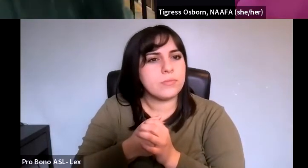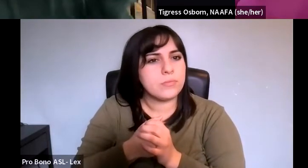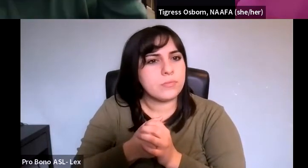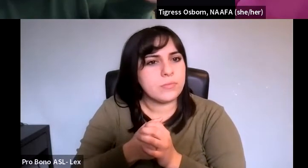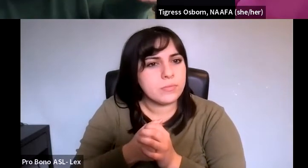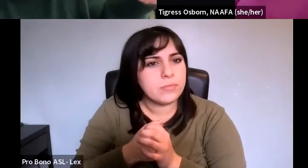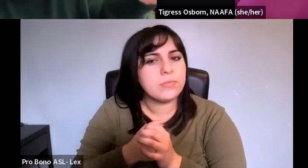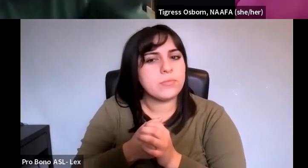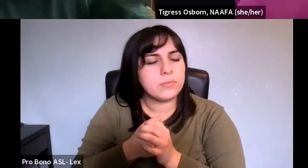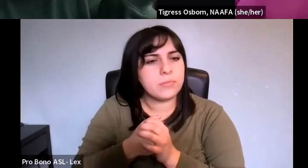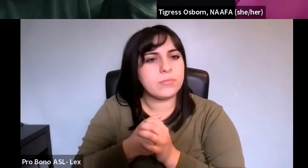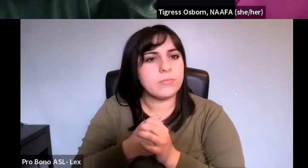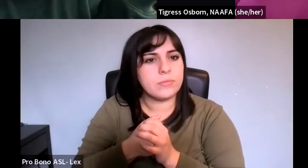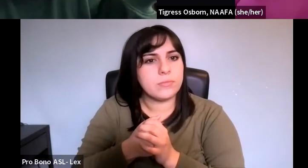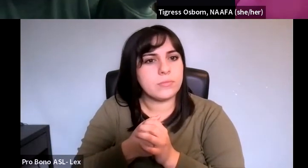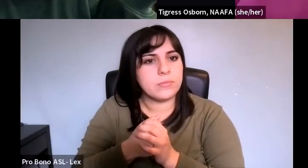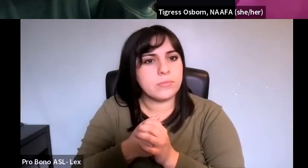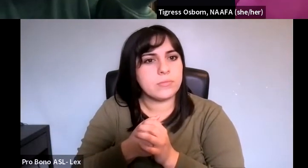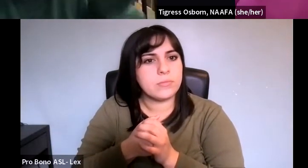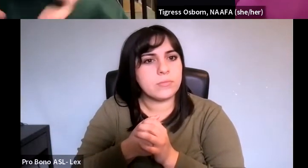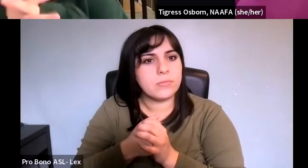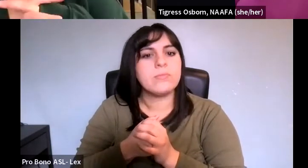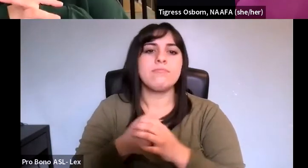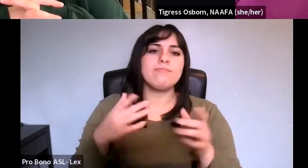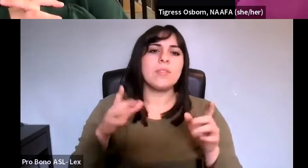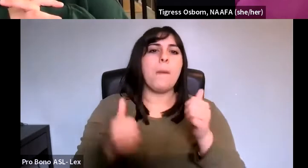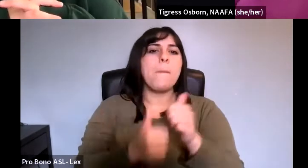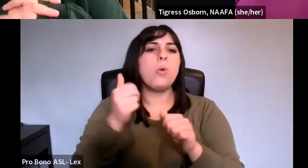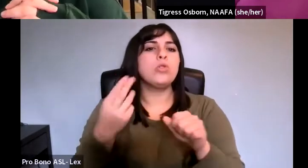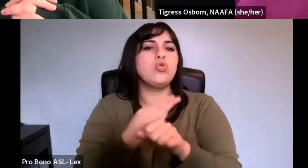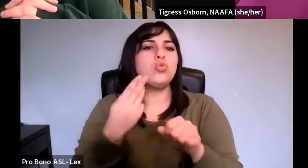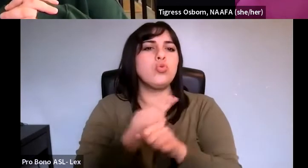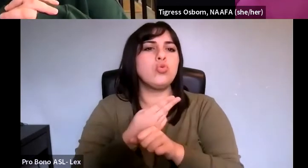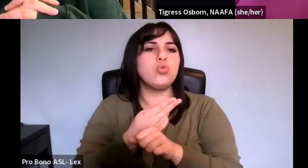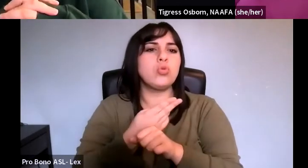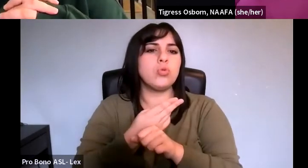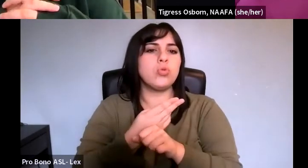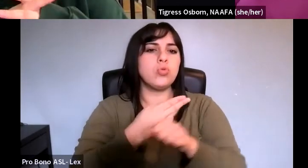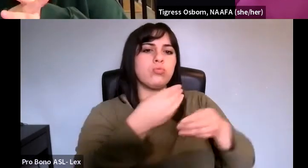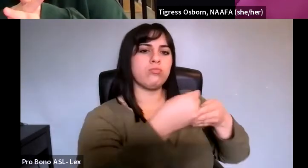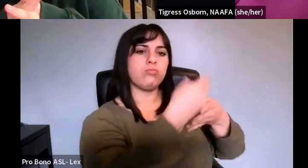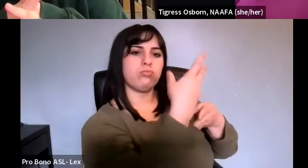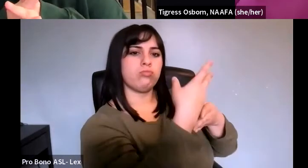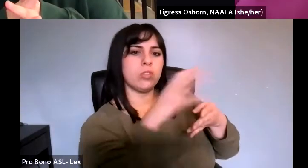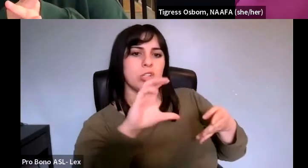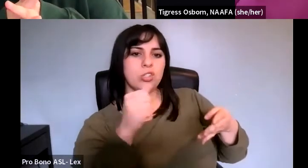because again, there's no official chart, right? But according to that,